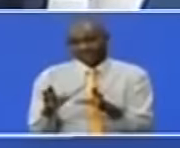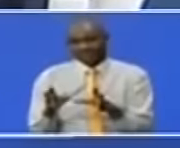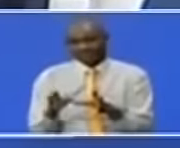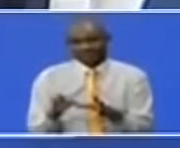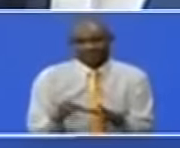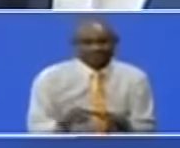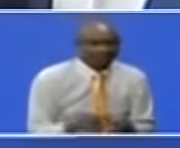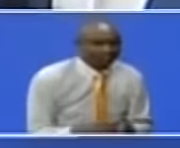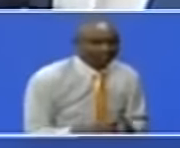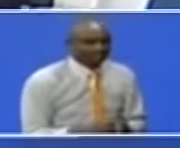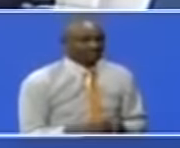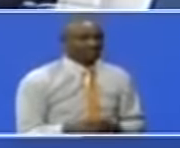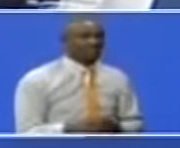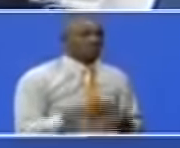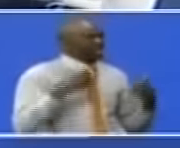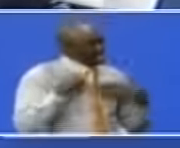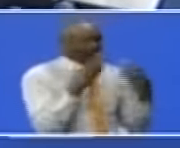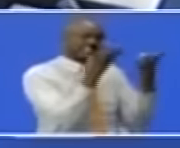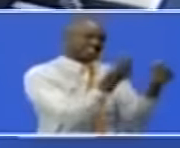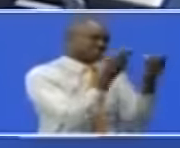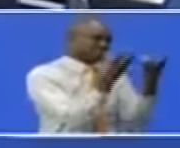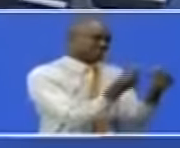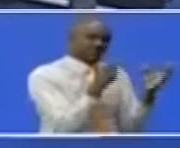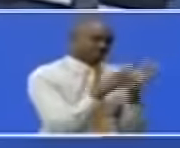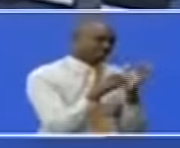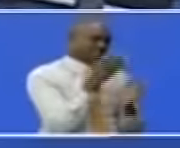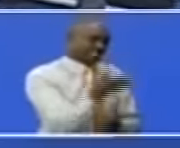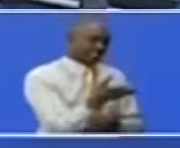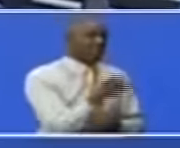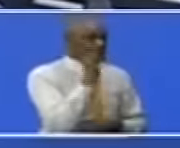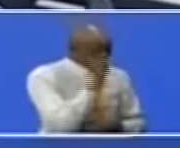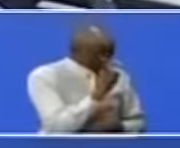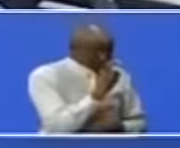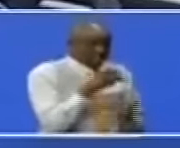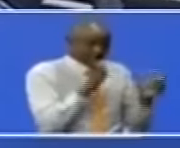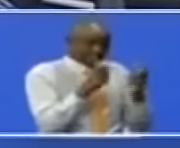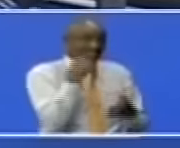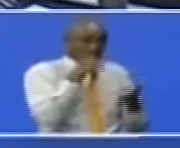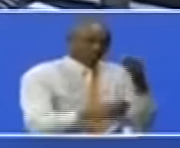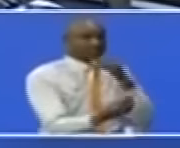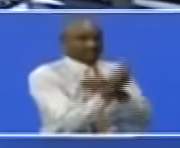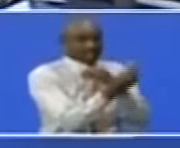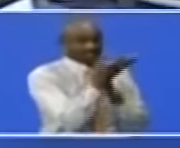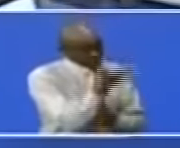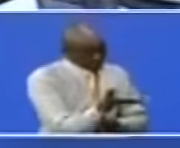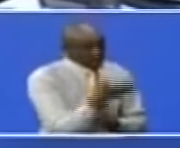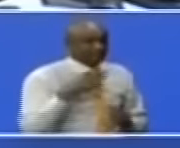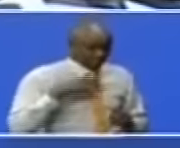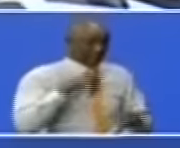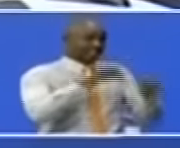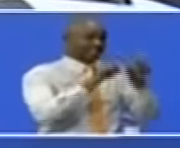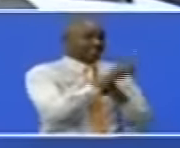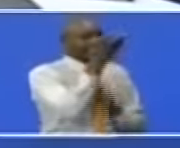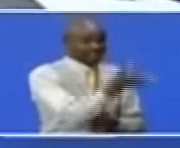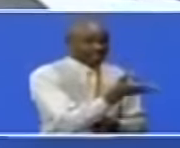James, there are simple issues here. We can see the media is pointing out there's bribes. They're arrested.